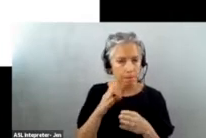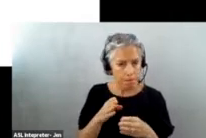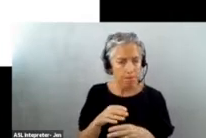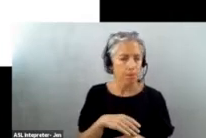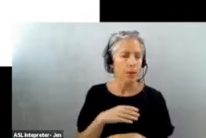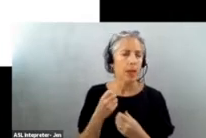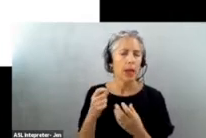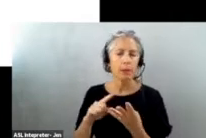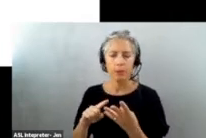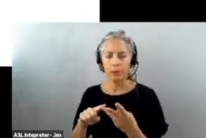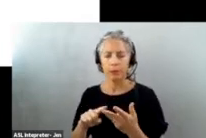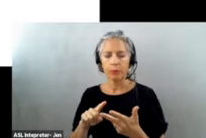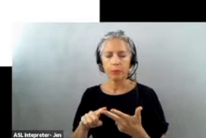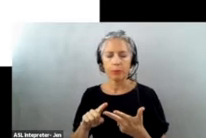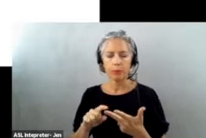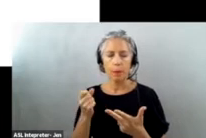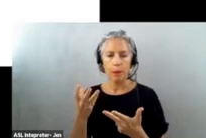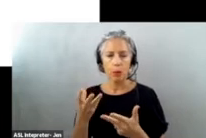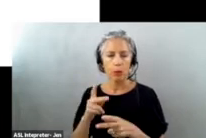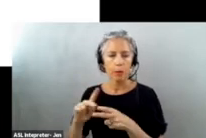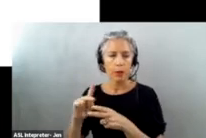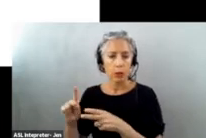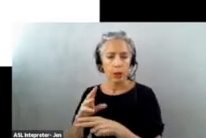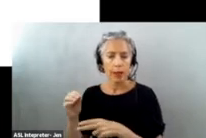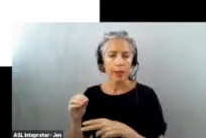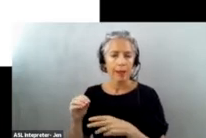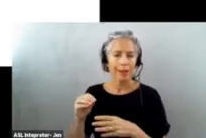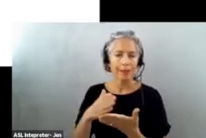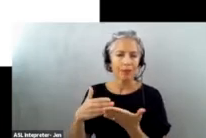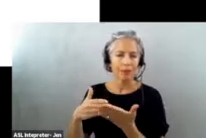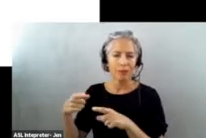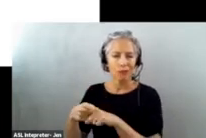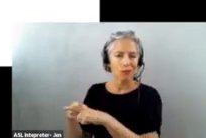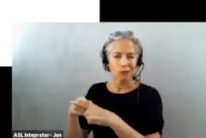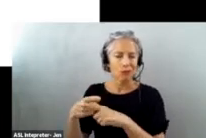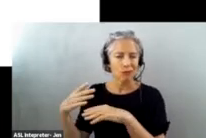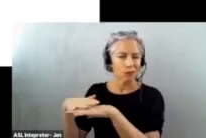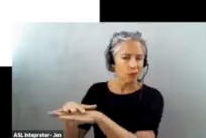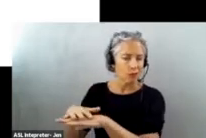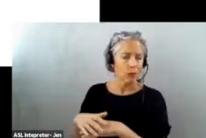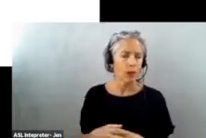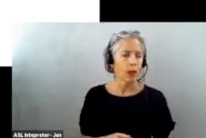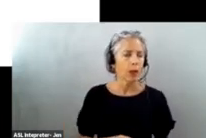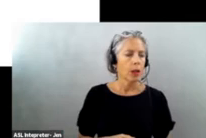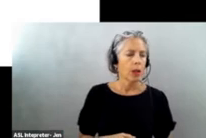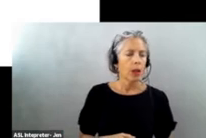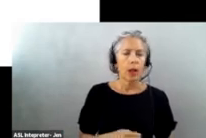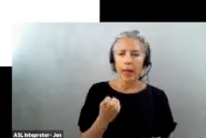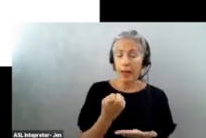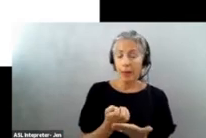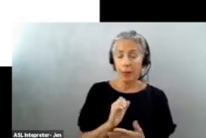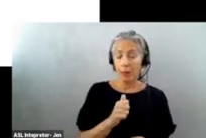multi-professional and intersectorial. We need to build this program on evidence. And we